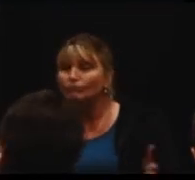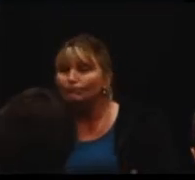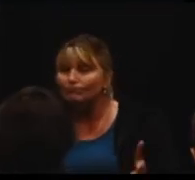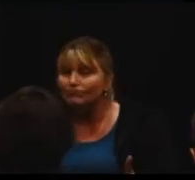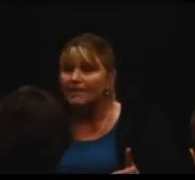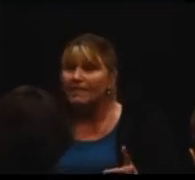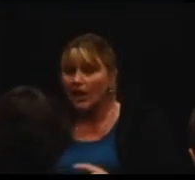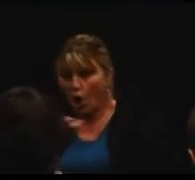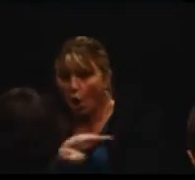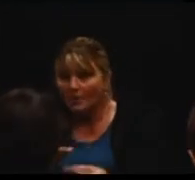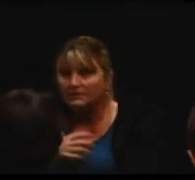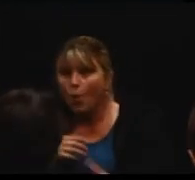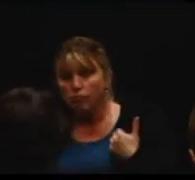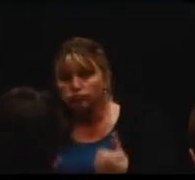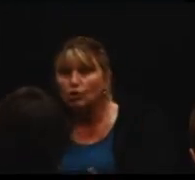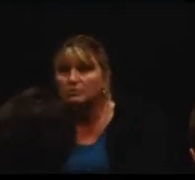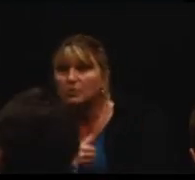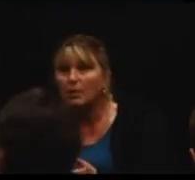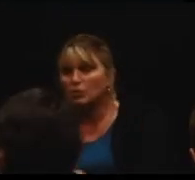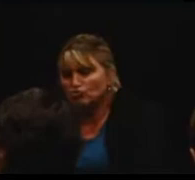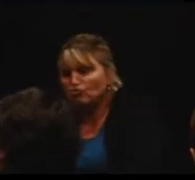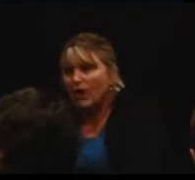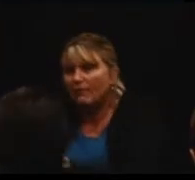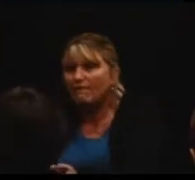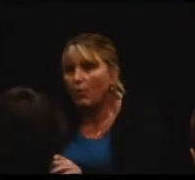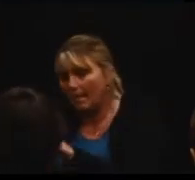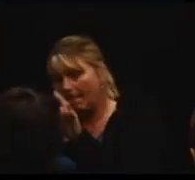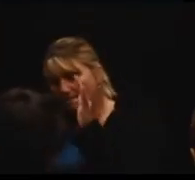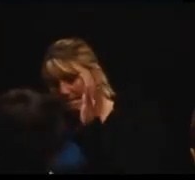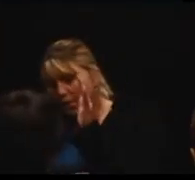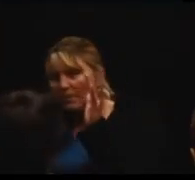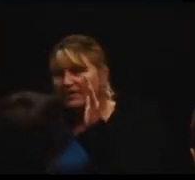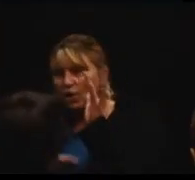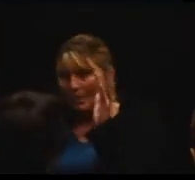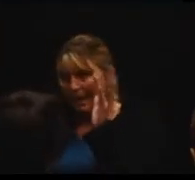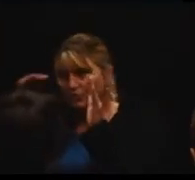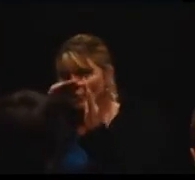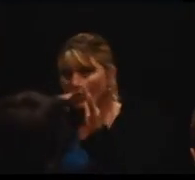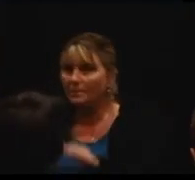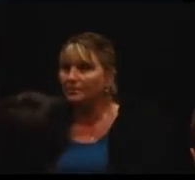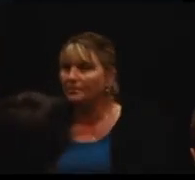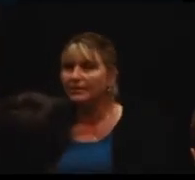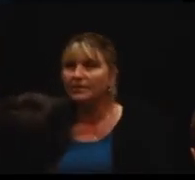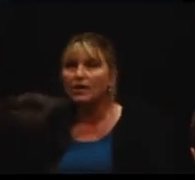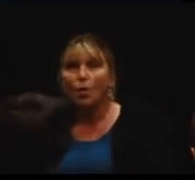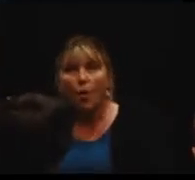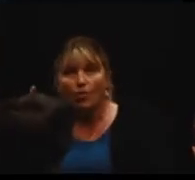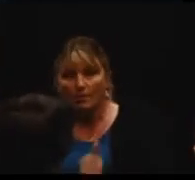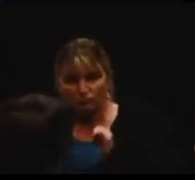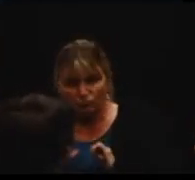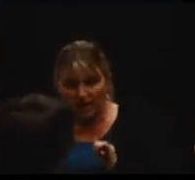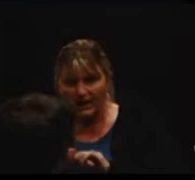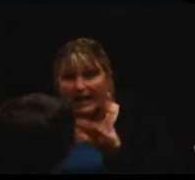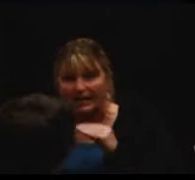make sure that we bring everybody up from the bottom? And I'll throw that open to the panel, whoever wants to jump in on that. We heard about training